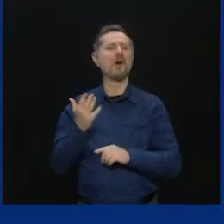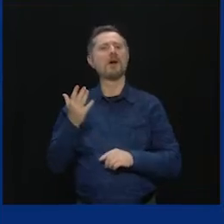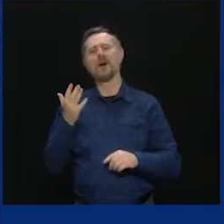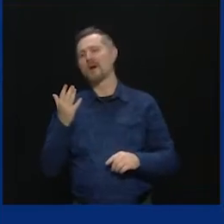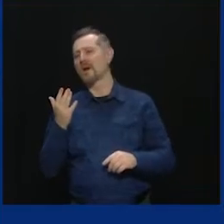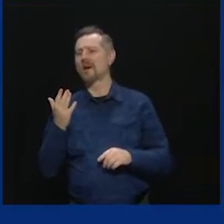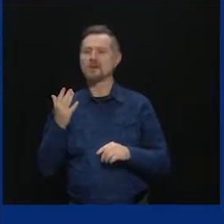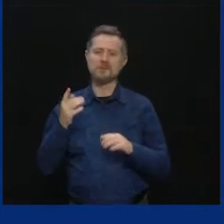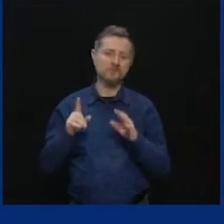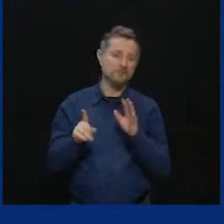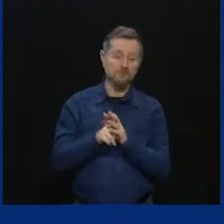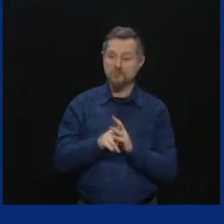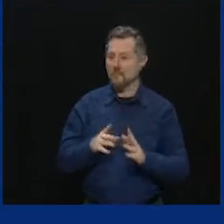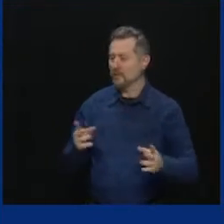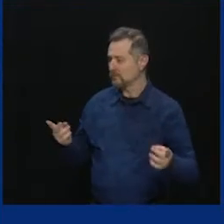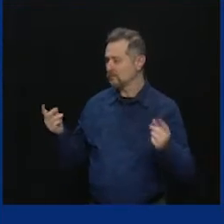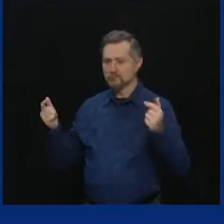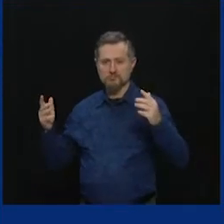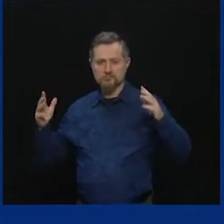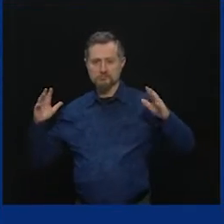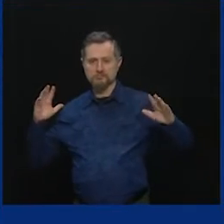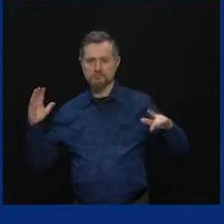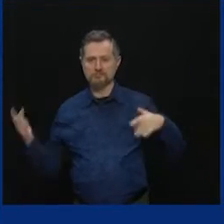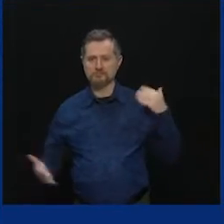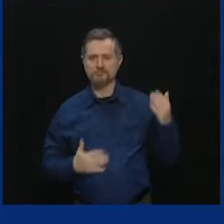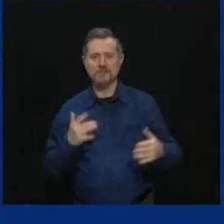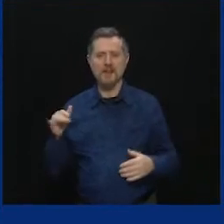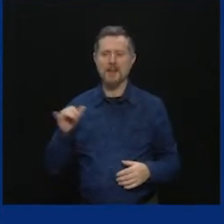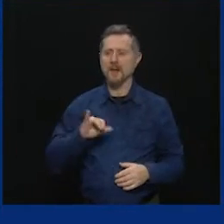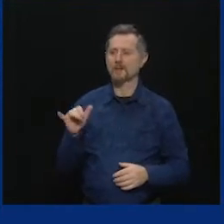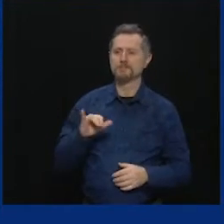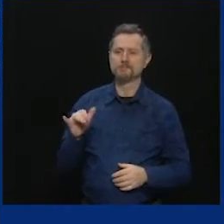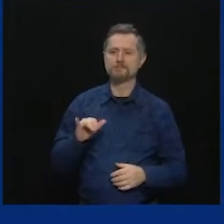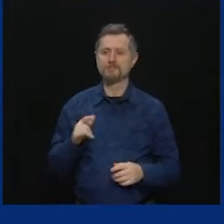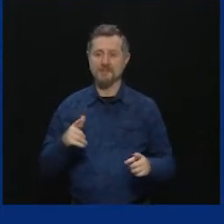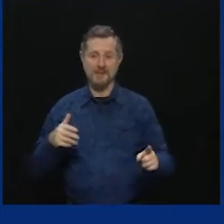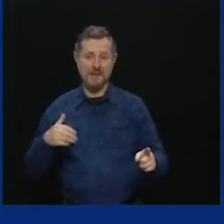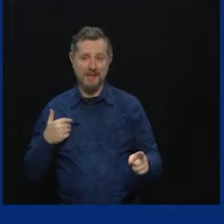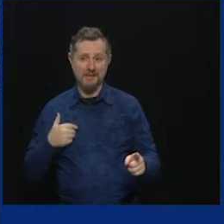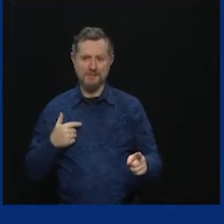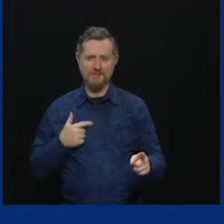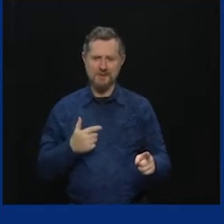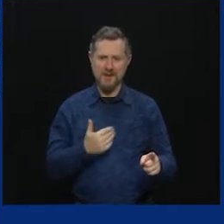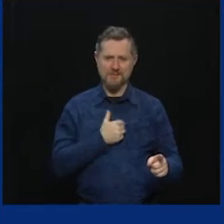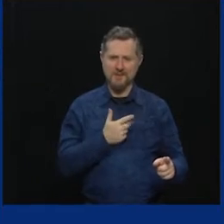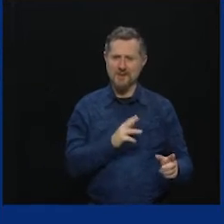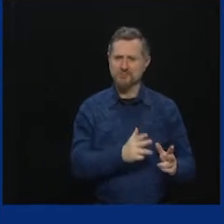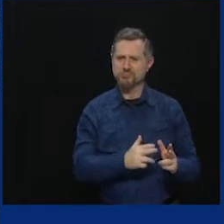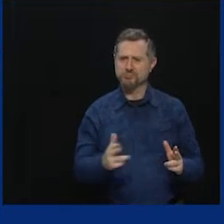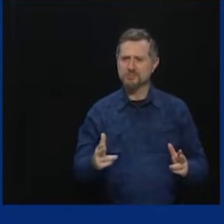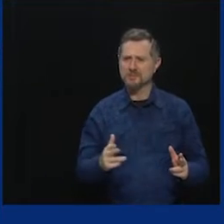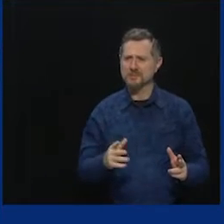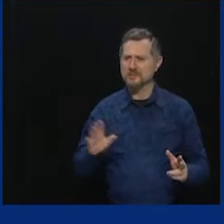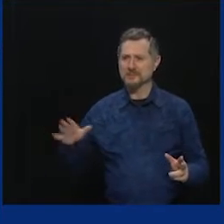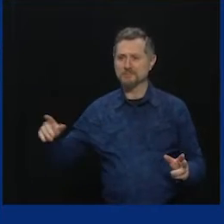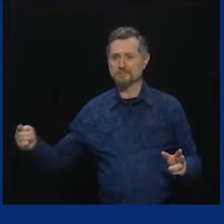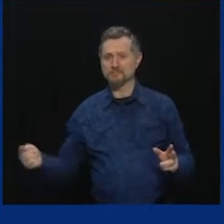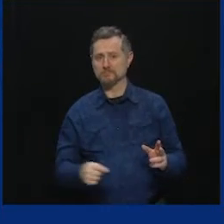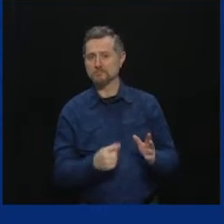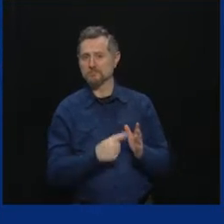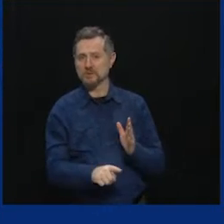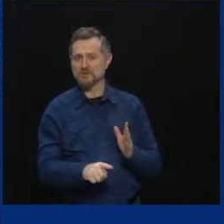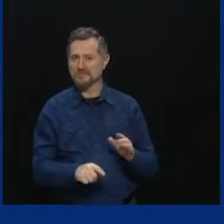someone can my neighbor's stashing guns and there's a problem, go look at that. Making sure